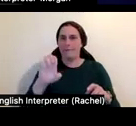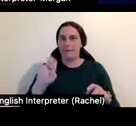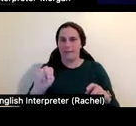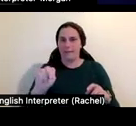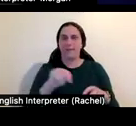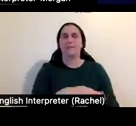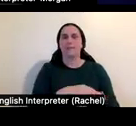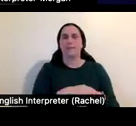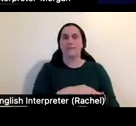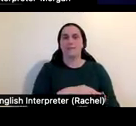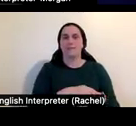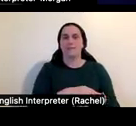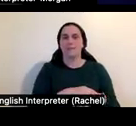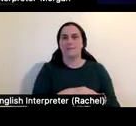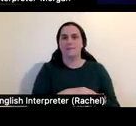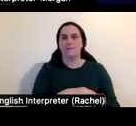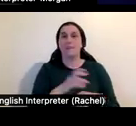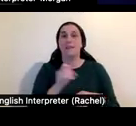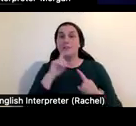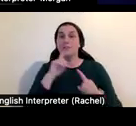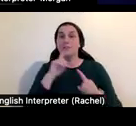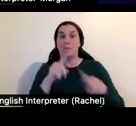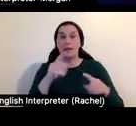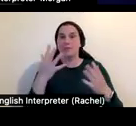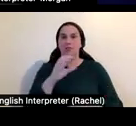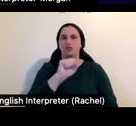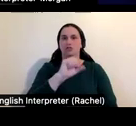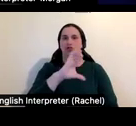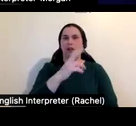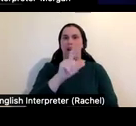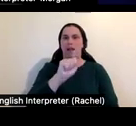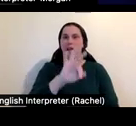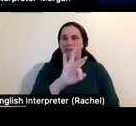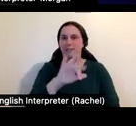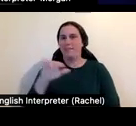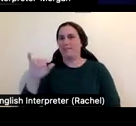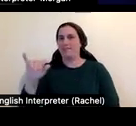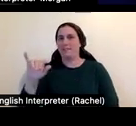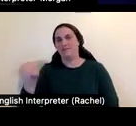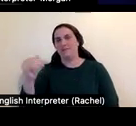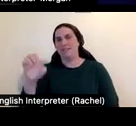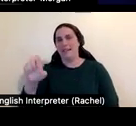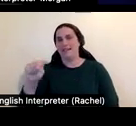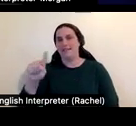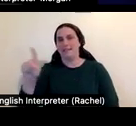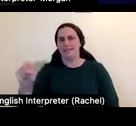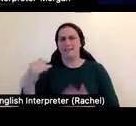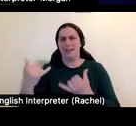Schlaf jetzt. Schlaf. Yes. Schlaf jetzt. So I have a problem. So my son's Da Vinci, he's in